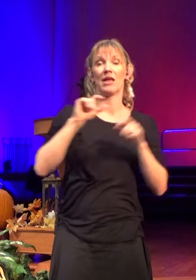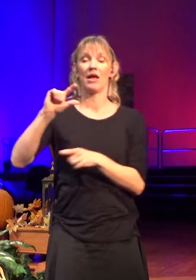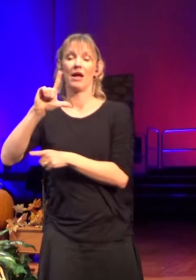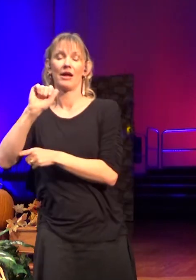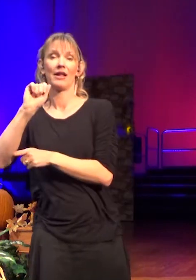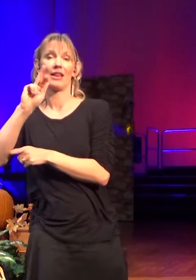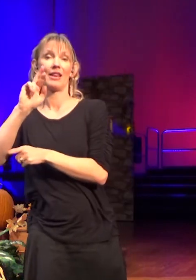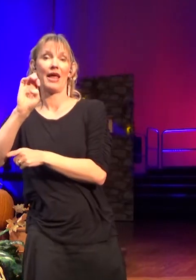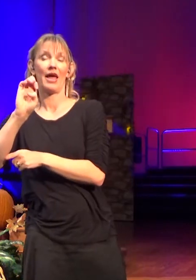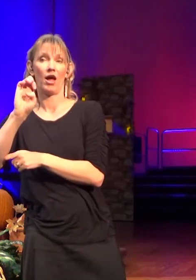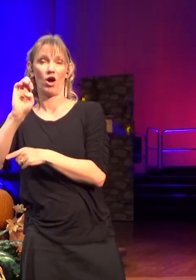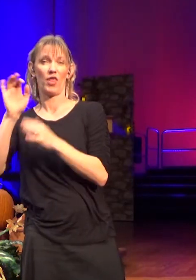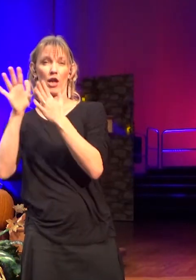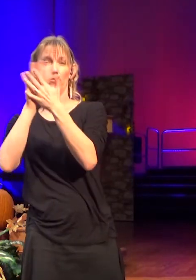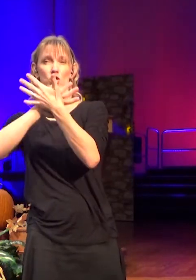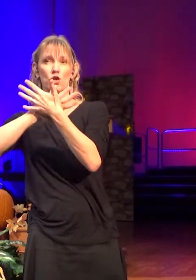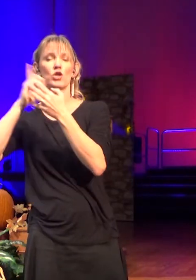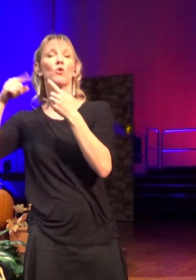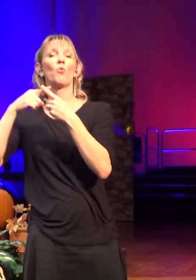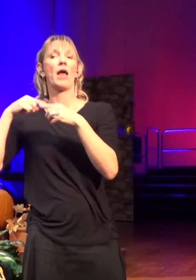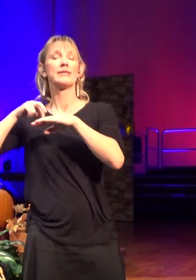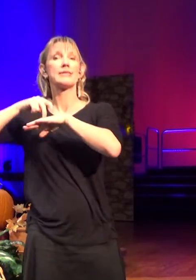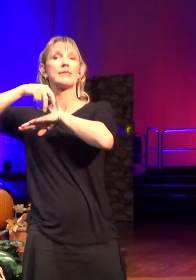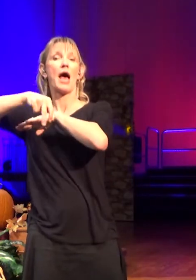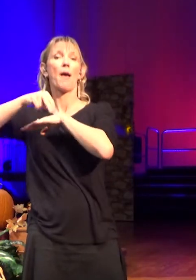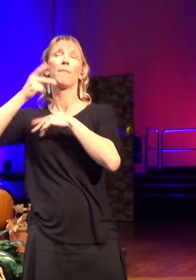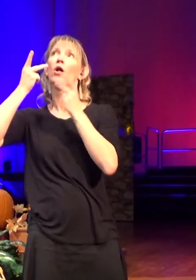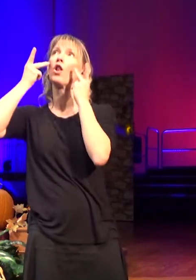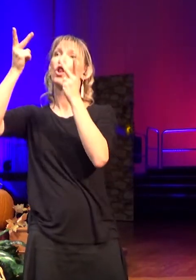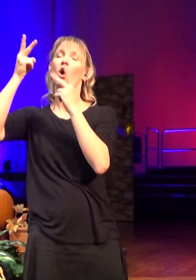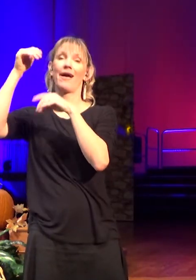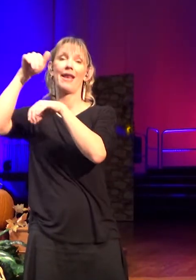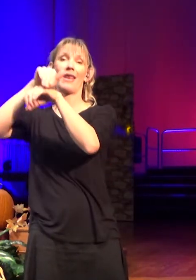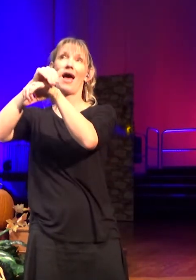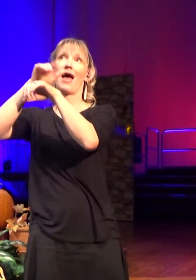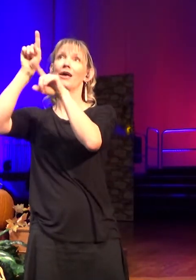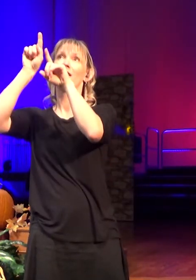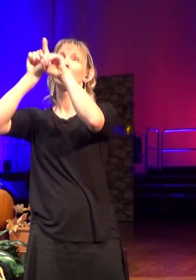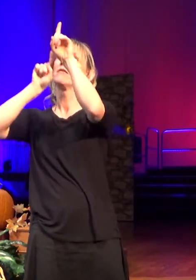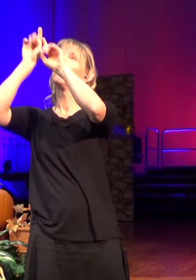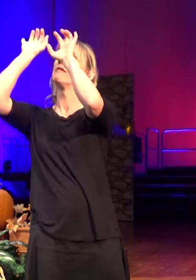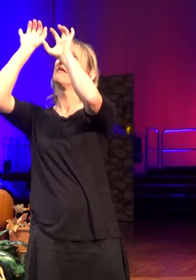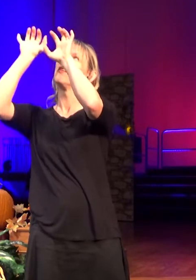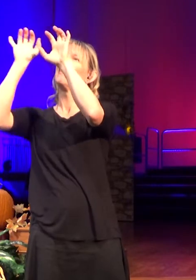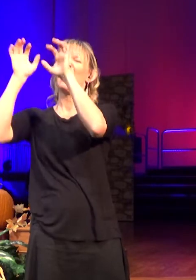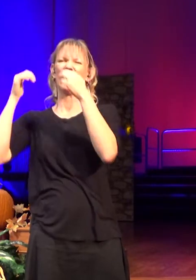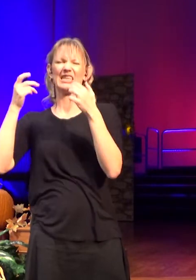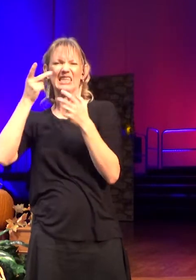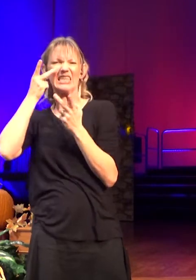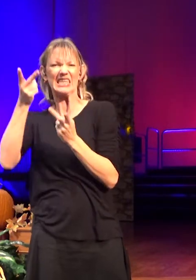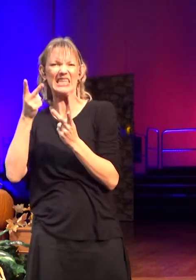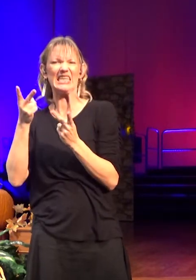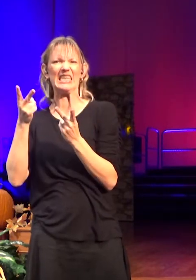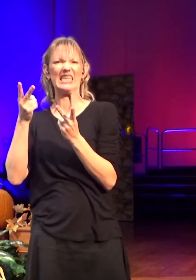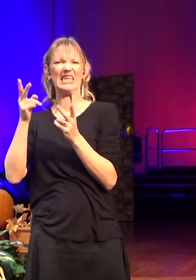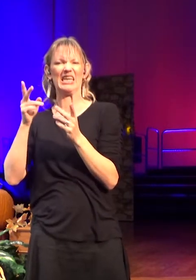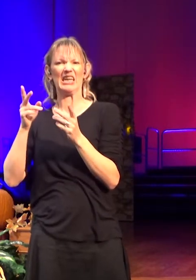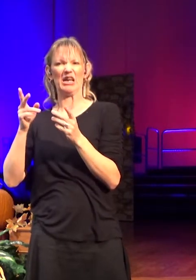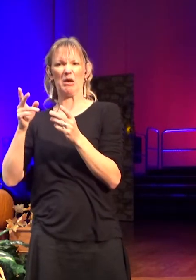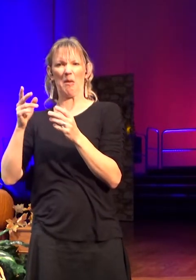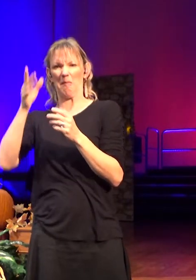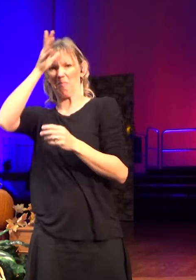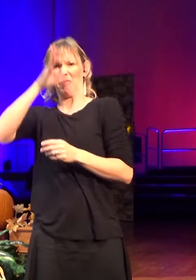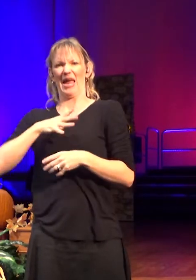glare that obscures is when you walk out to look at that nighttime sky, and there's all that manufactured